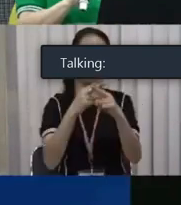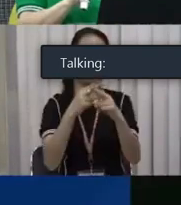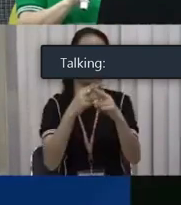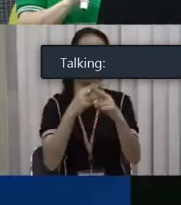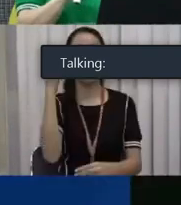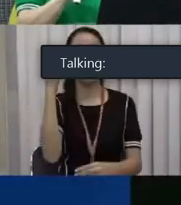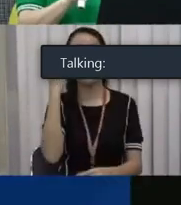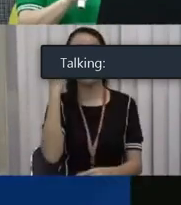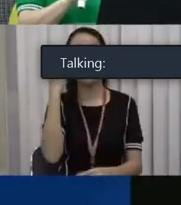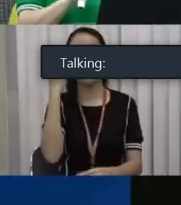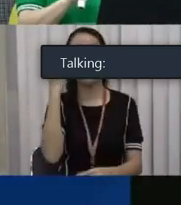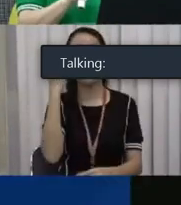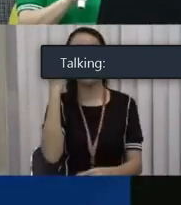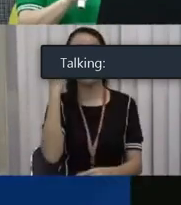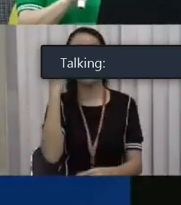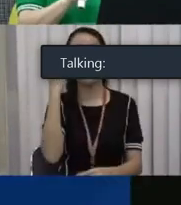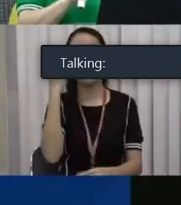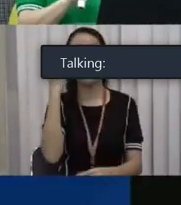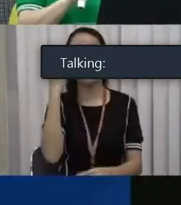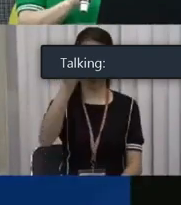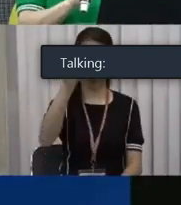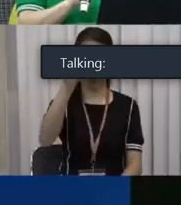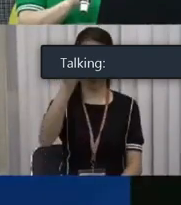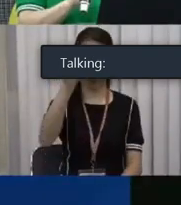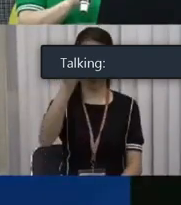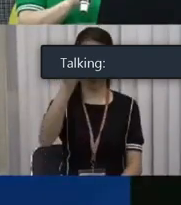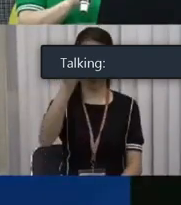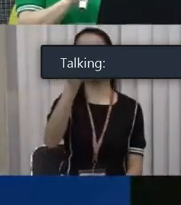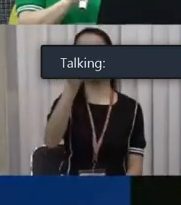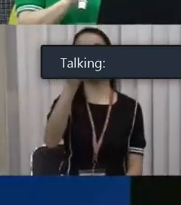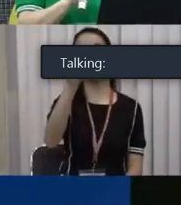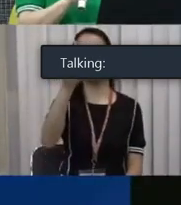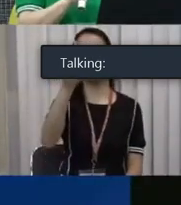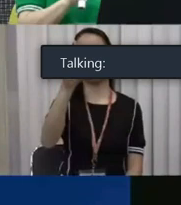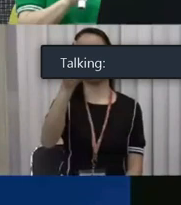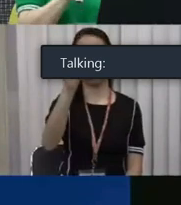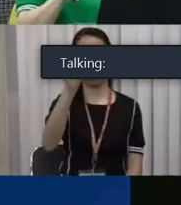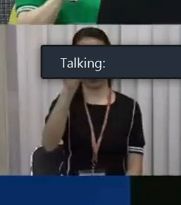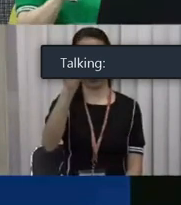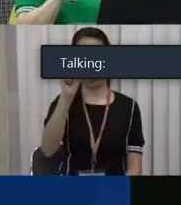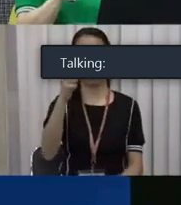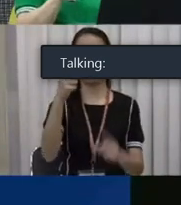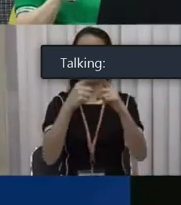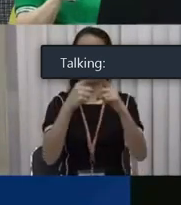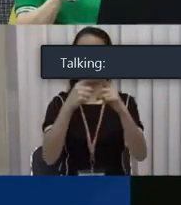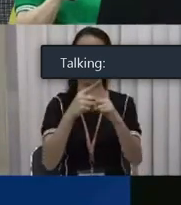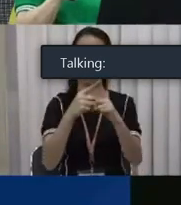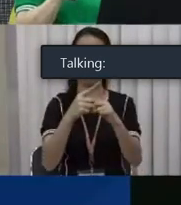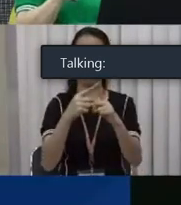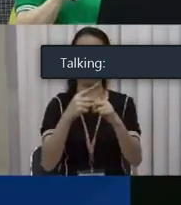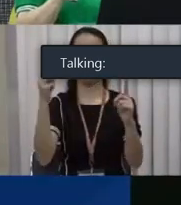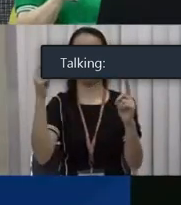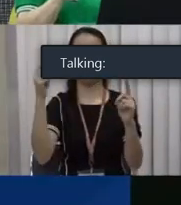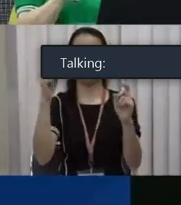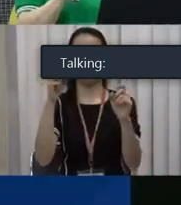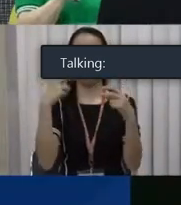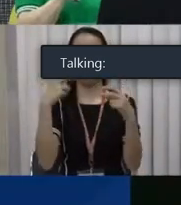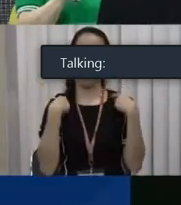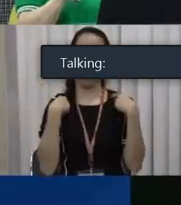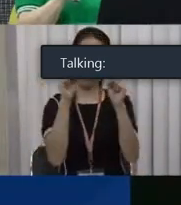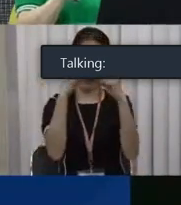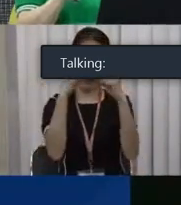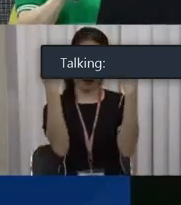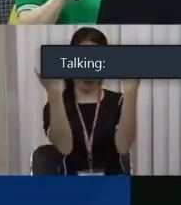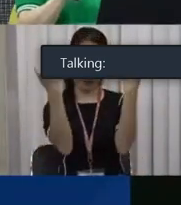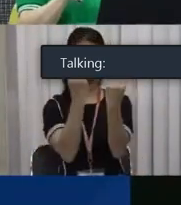nga si Ms. Nona Fe Y. Estolas, for inviting us to conduct this labor education